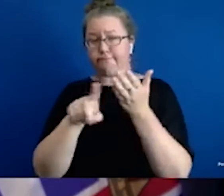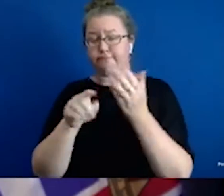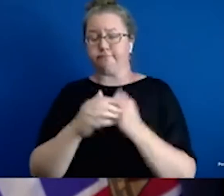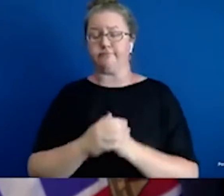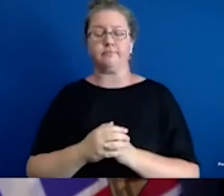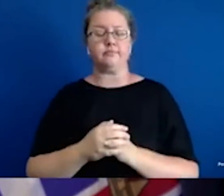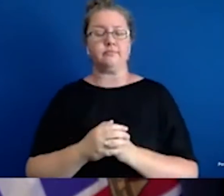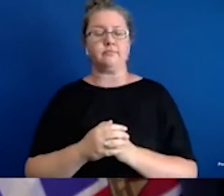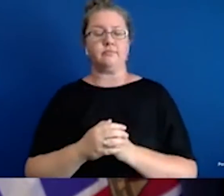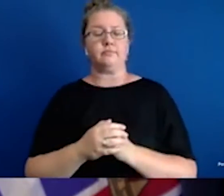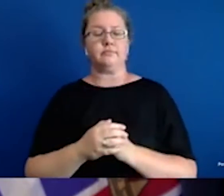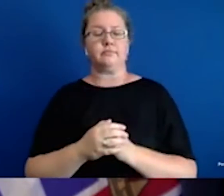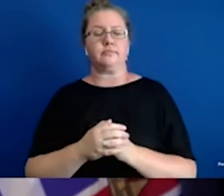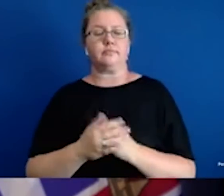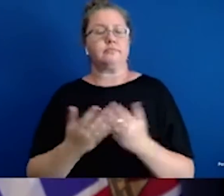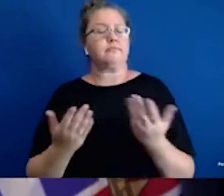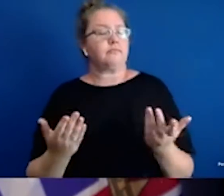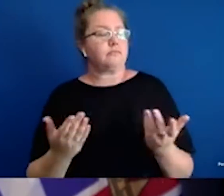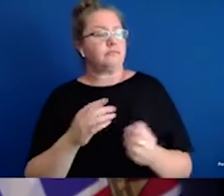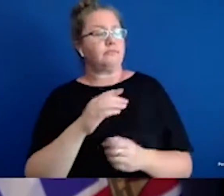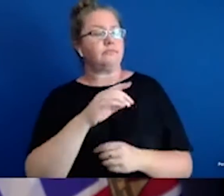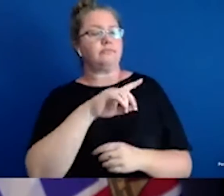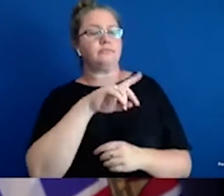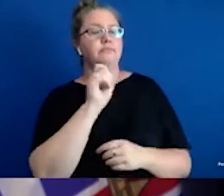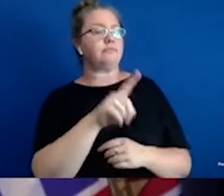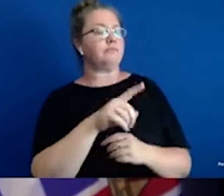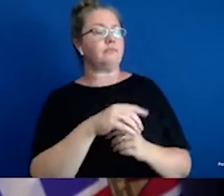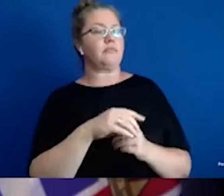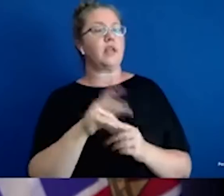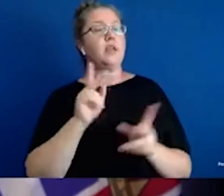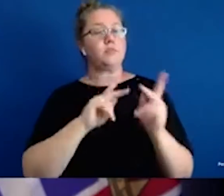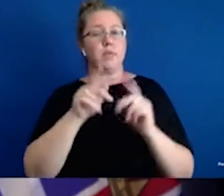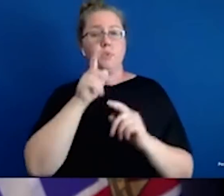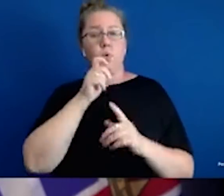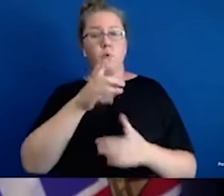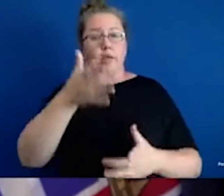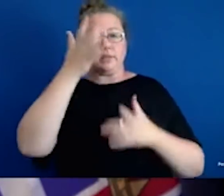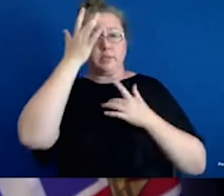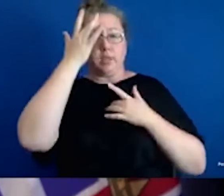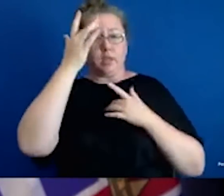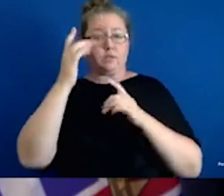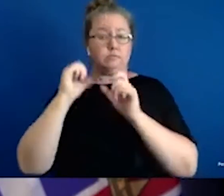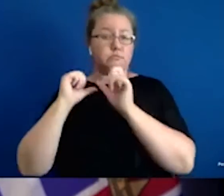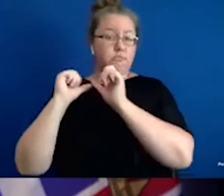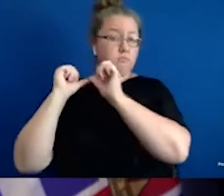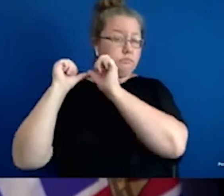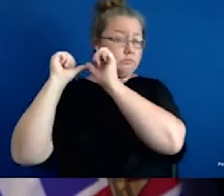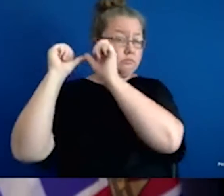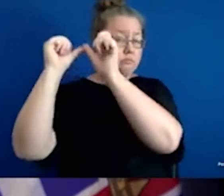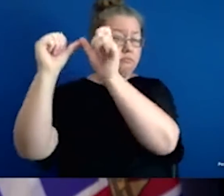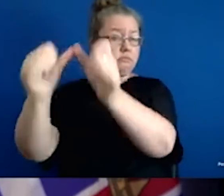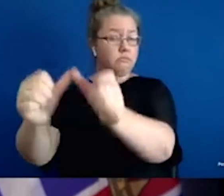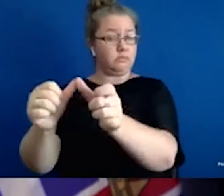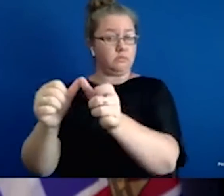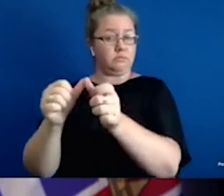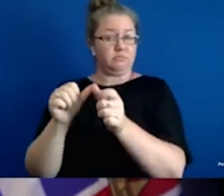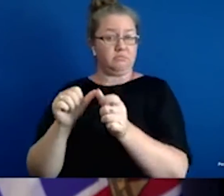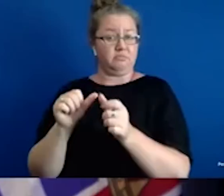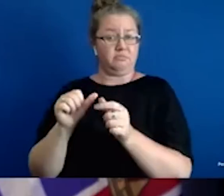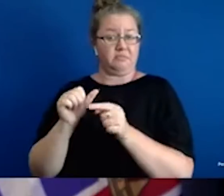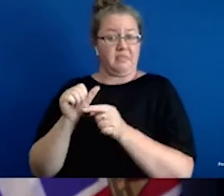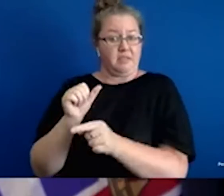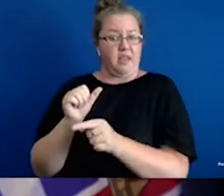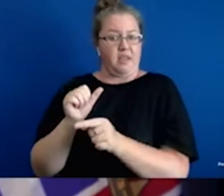Yeah, just wondering if there is any concern that long haulers would kind of not take up resources, but continue to